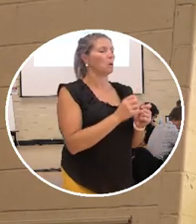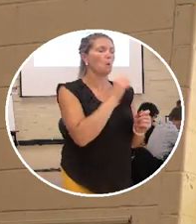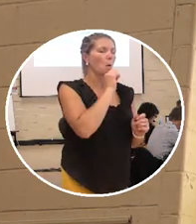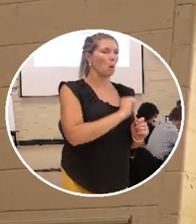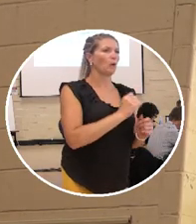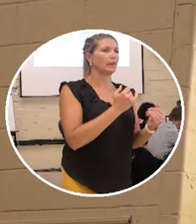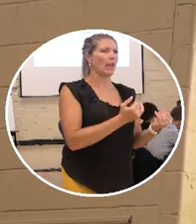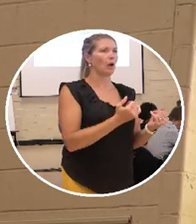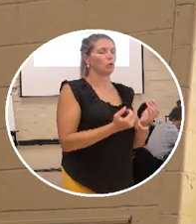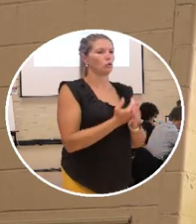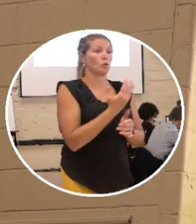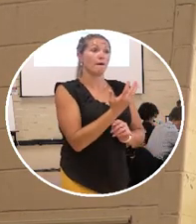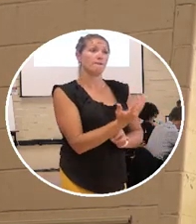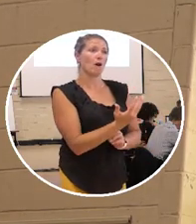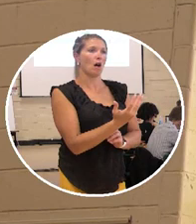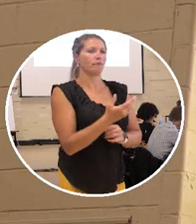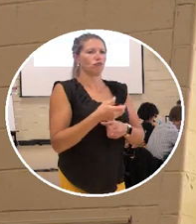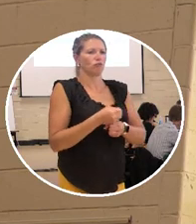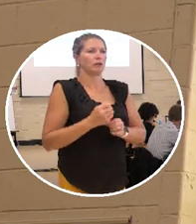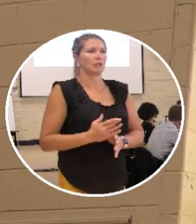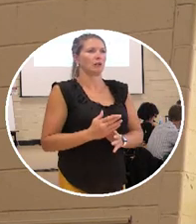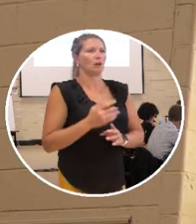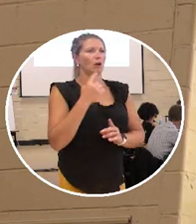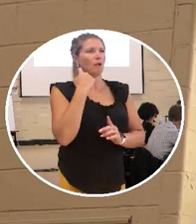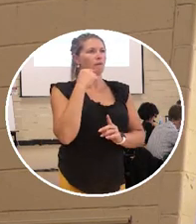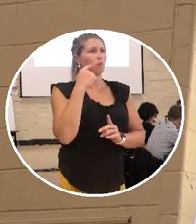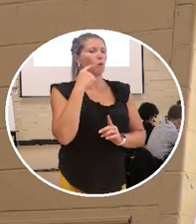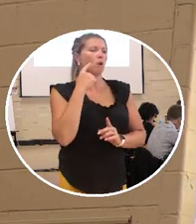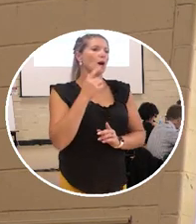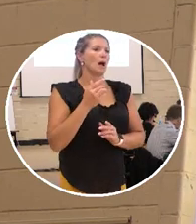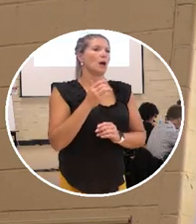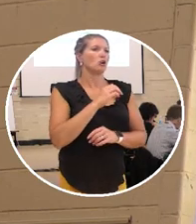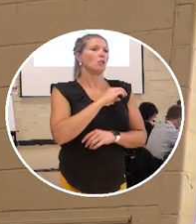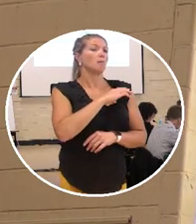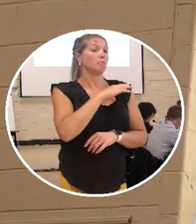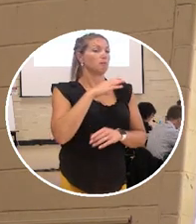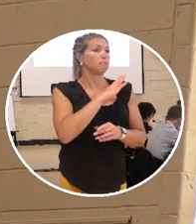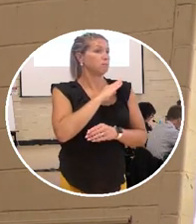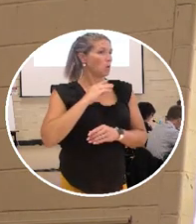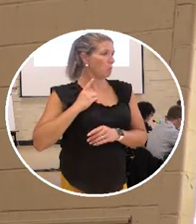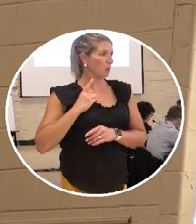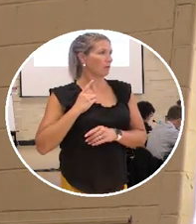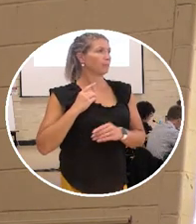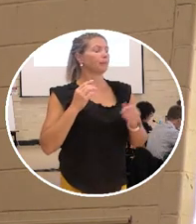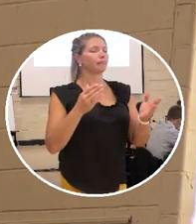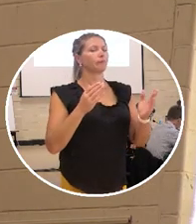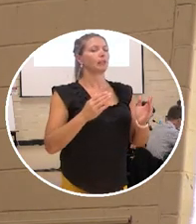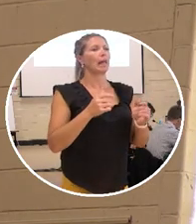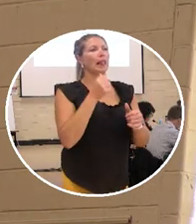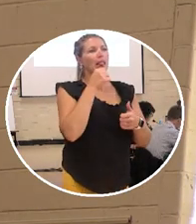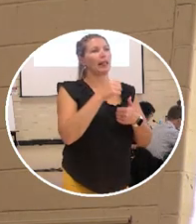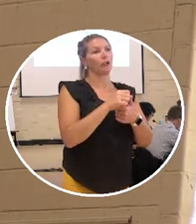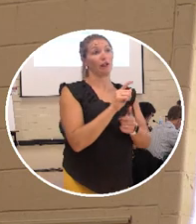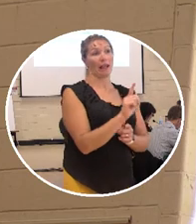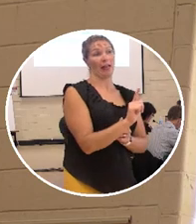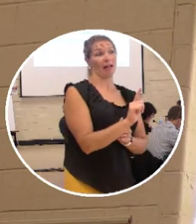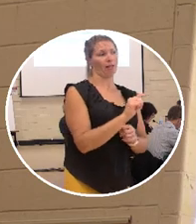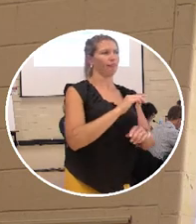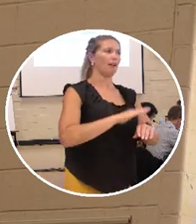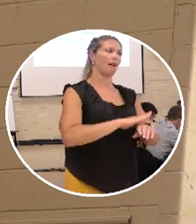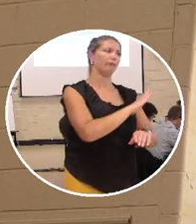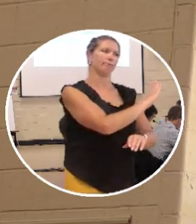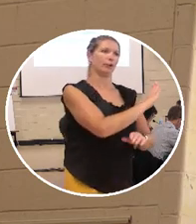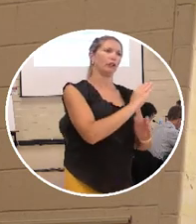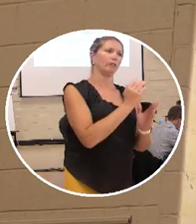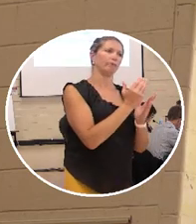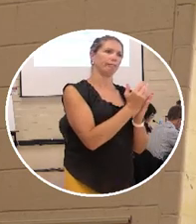representing each region of the board. L, change determined to facilitate in reference to